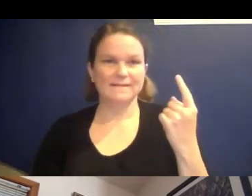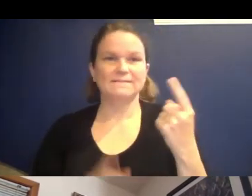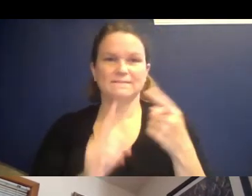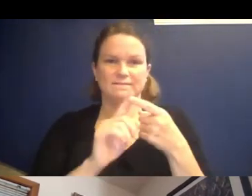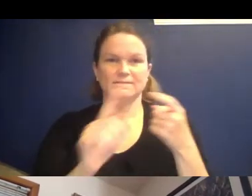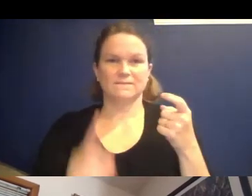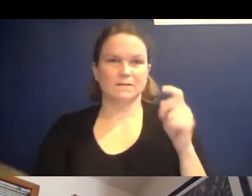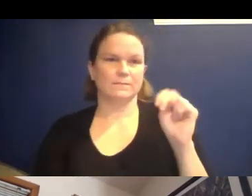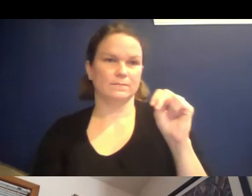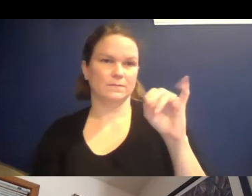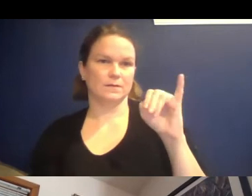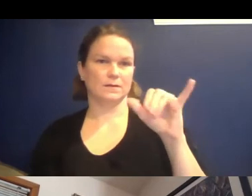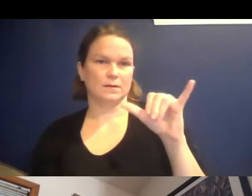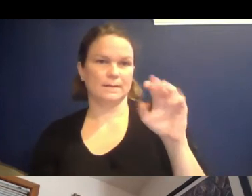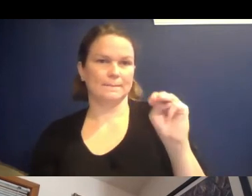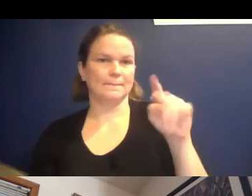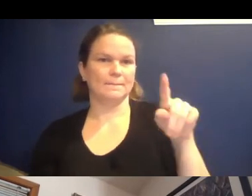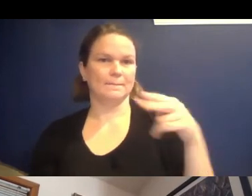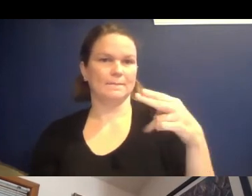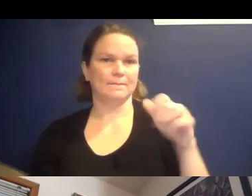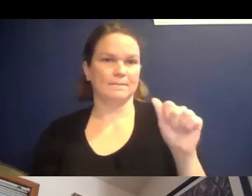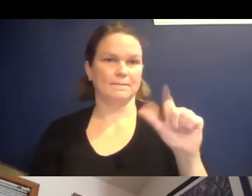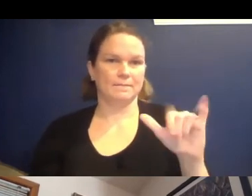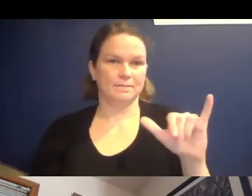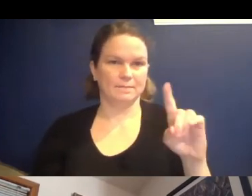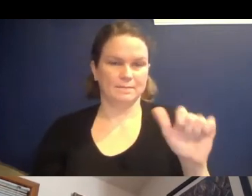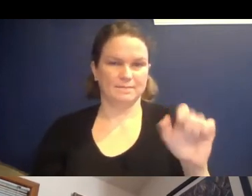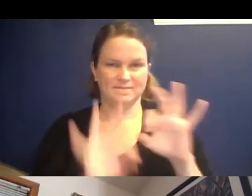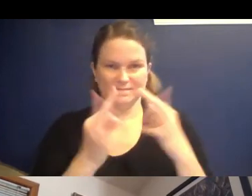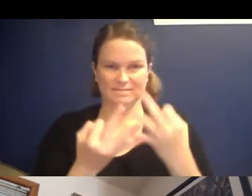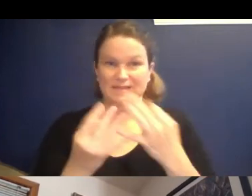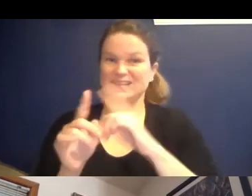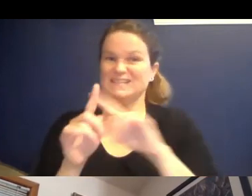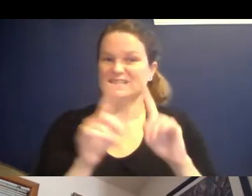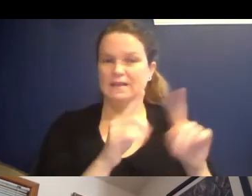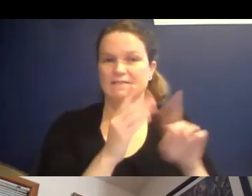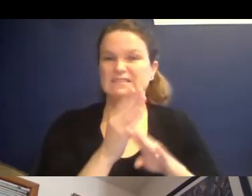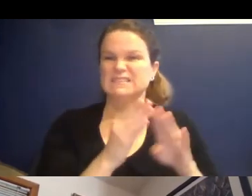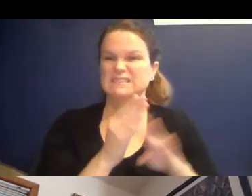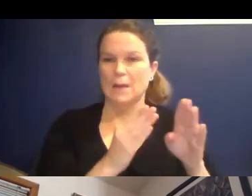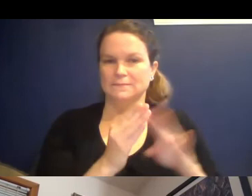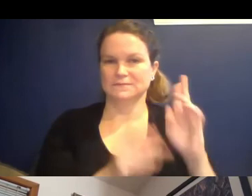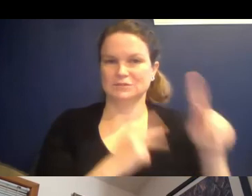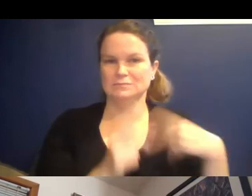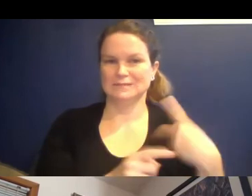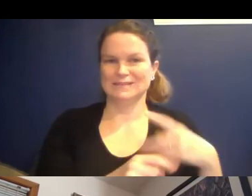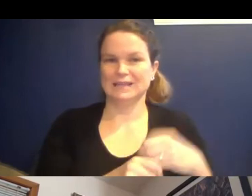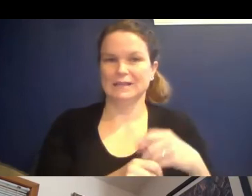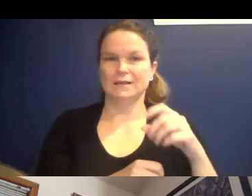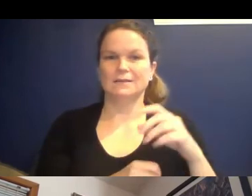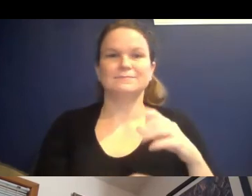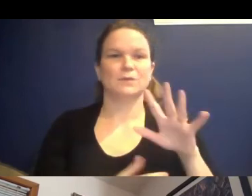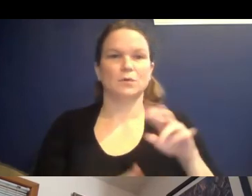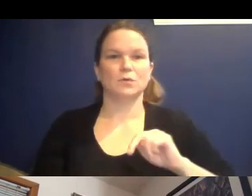butterflies. Different subspecies of monarchs are found in North and Central South America, Australia, Hawaii, and